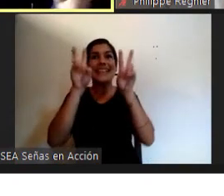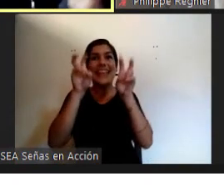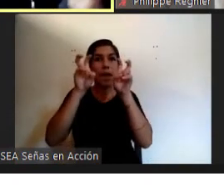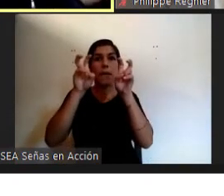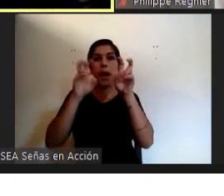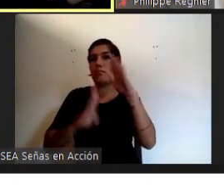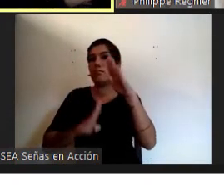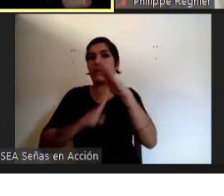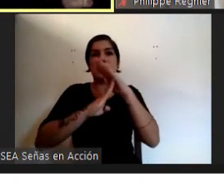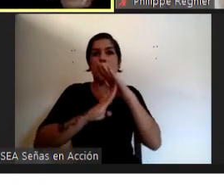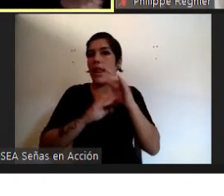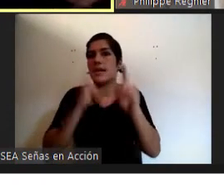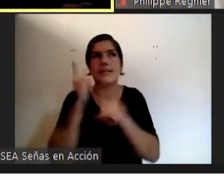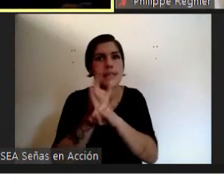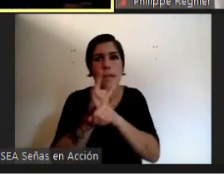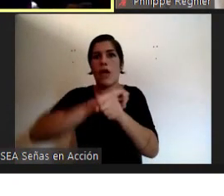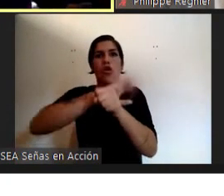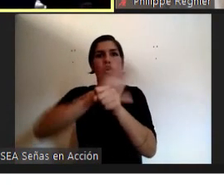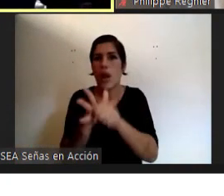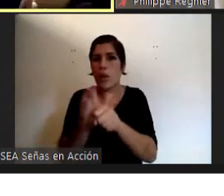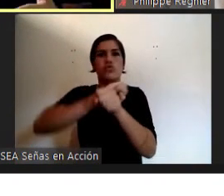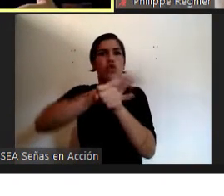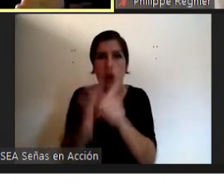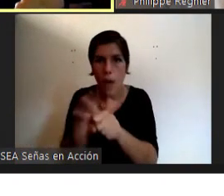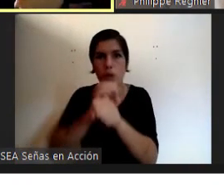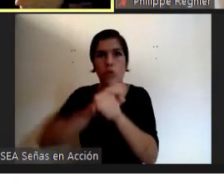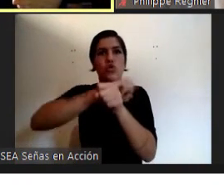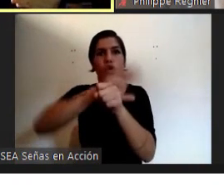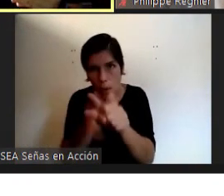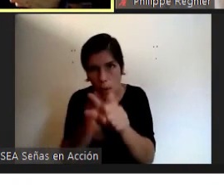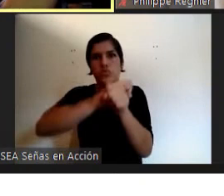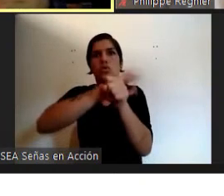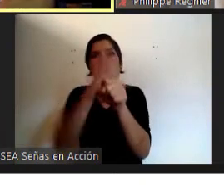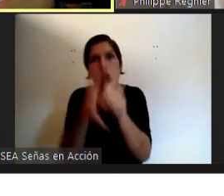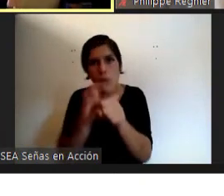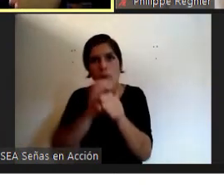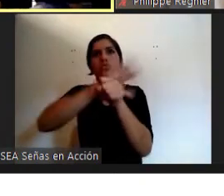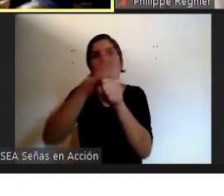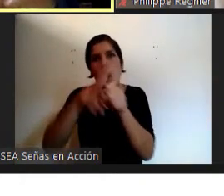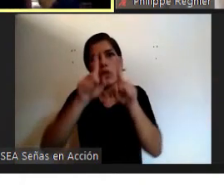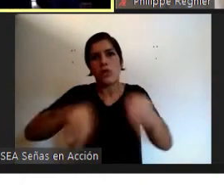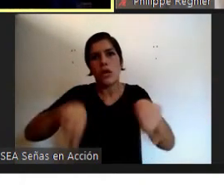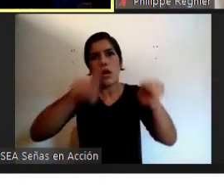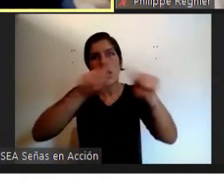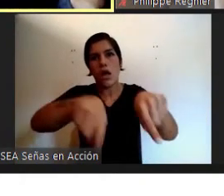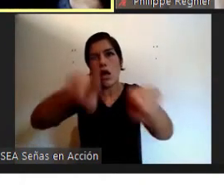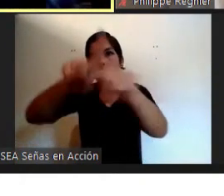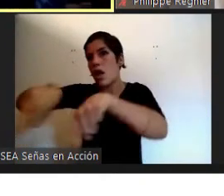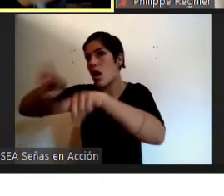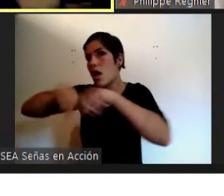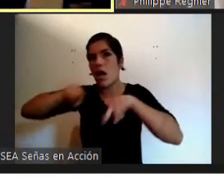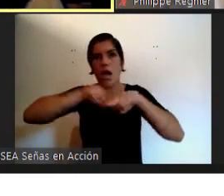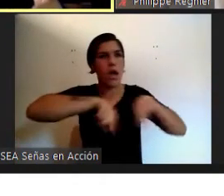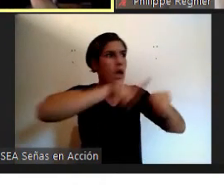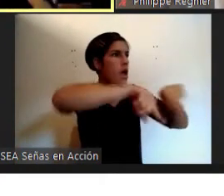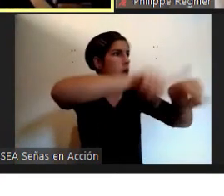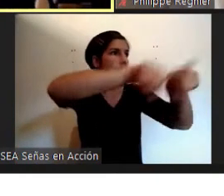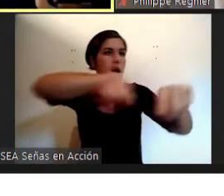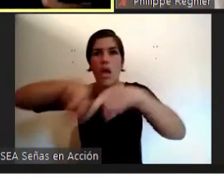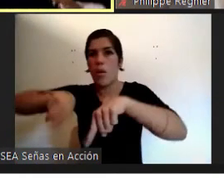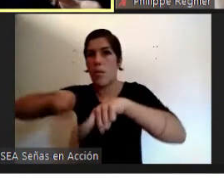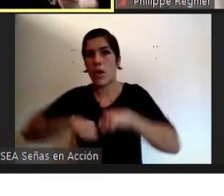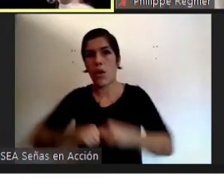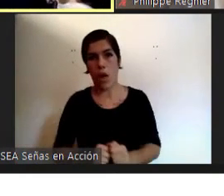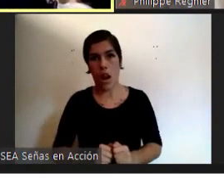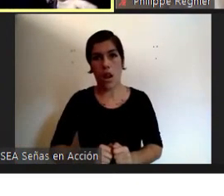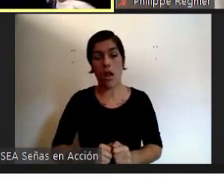get unified, where topics will be put on the same line. We will narrow, even when it